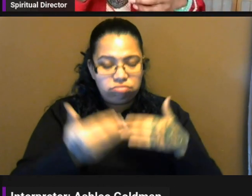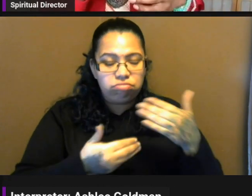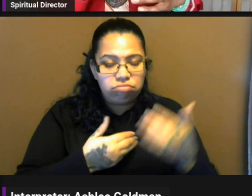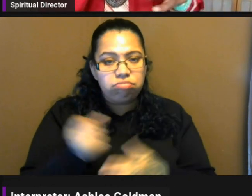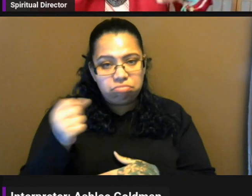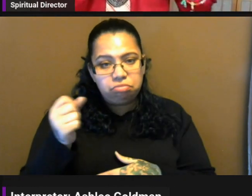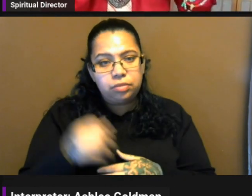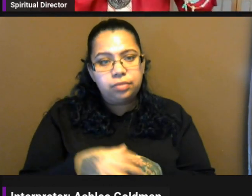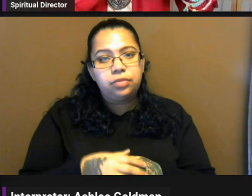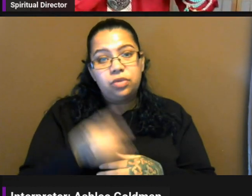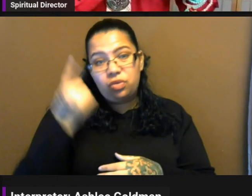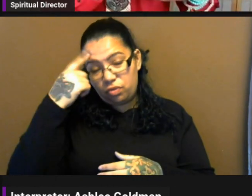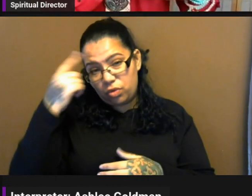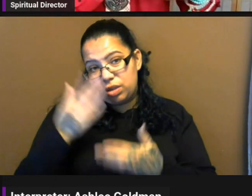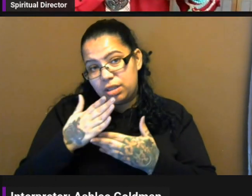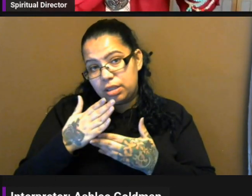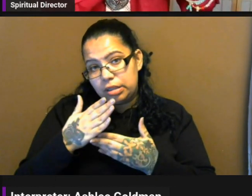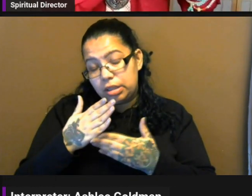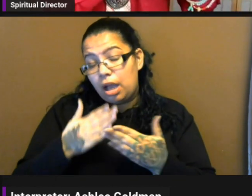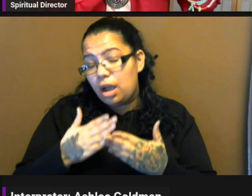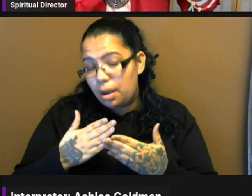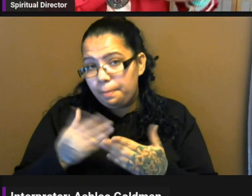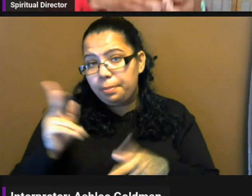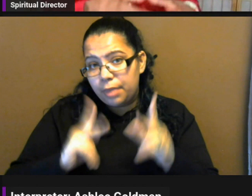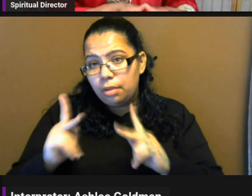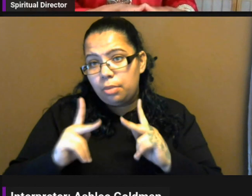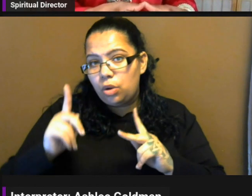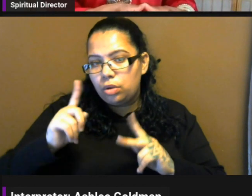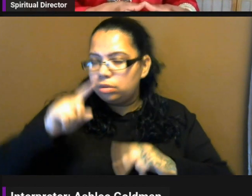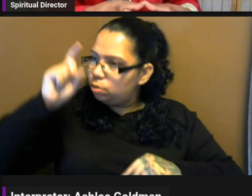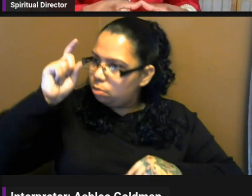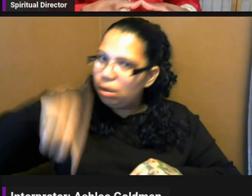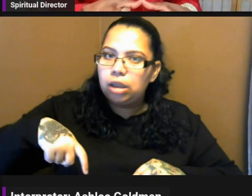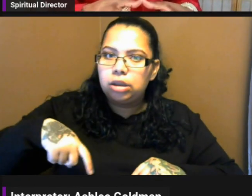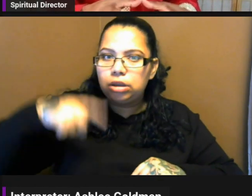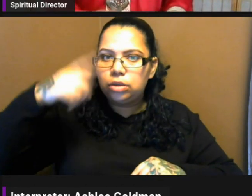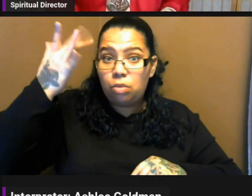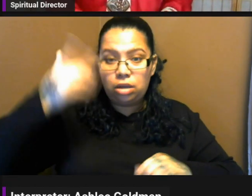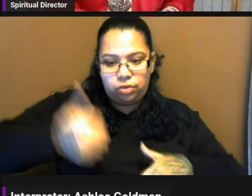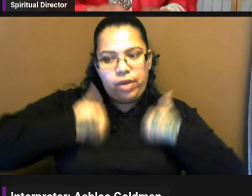because for some, that is done for literally for survival.